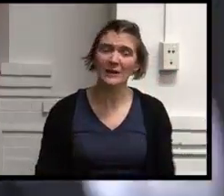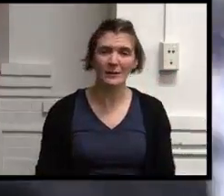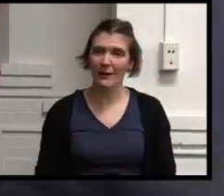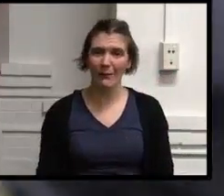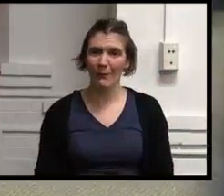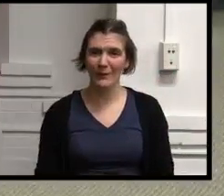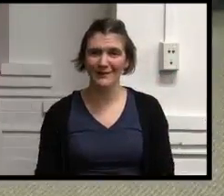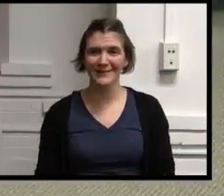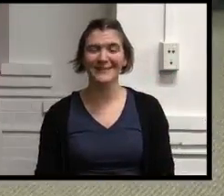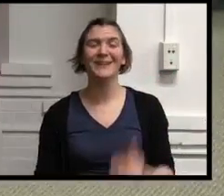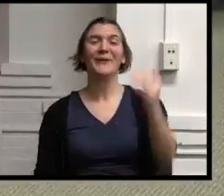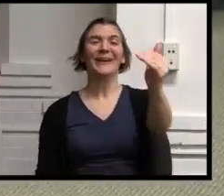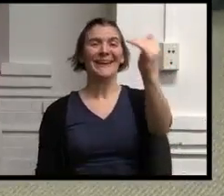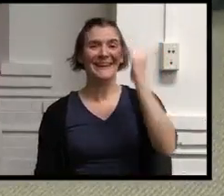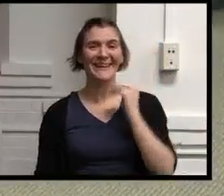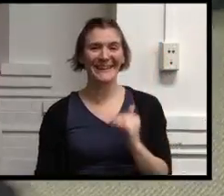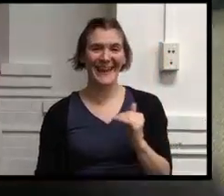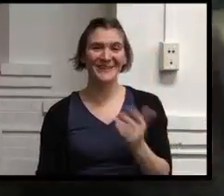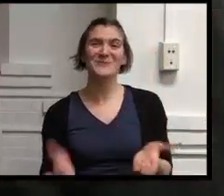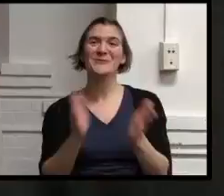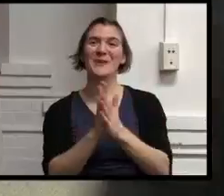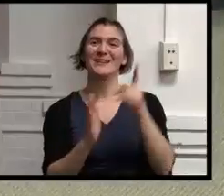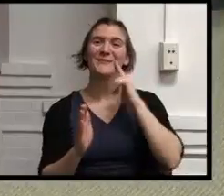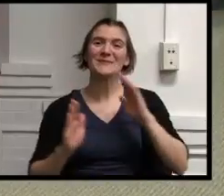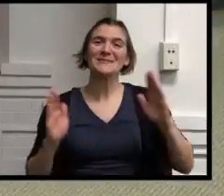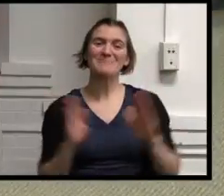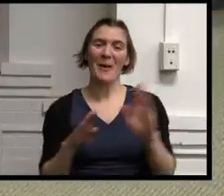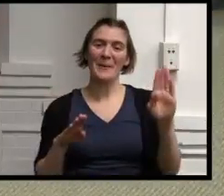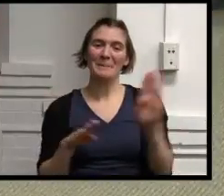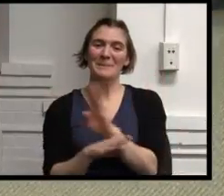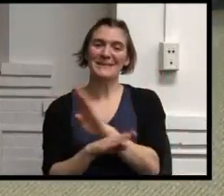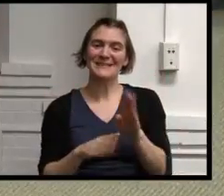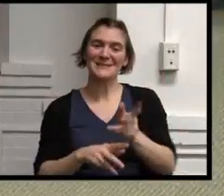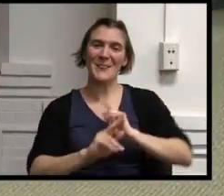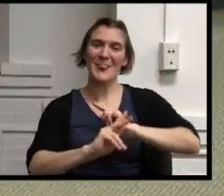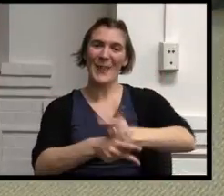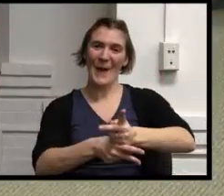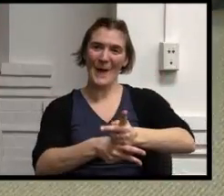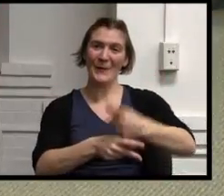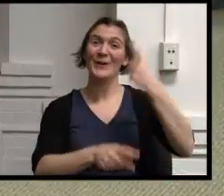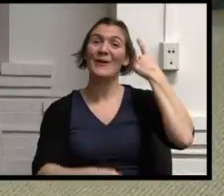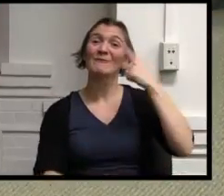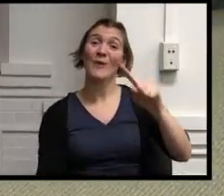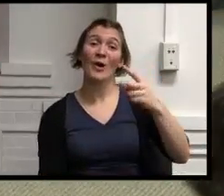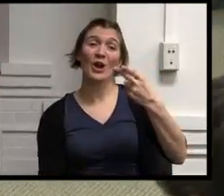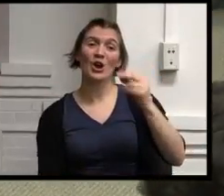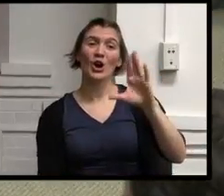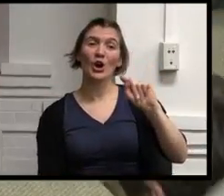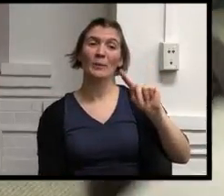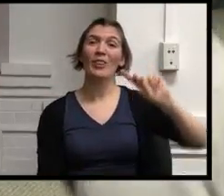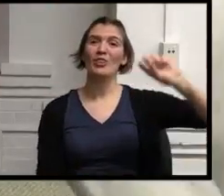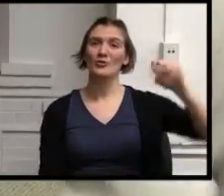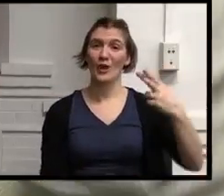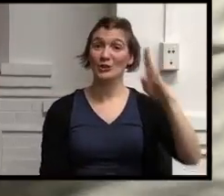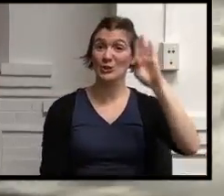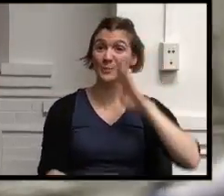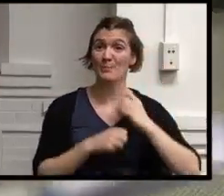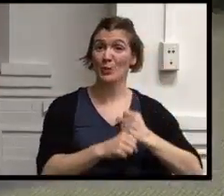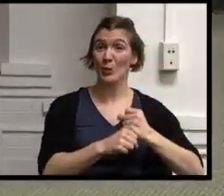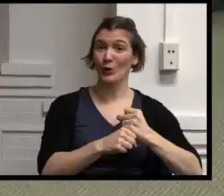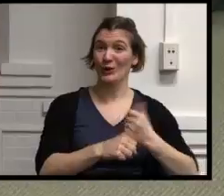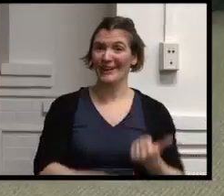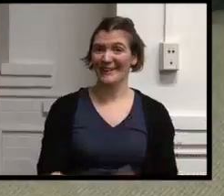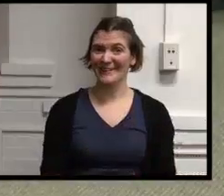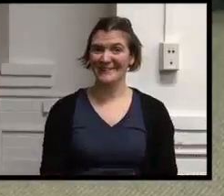Next item on tonight's agenda is the request for a small business assistance program loan for Hermit Thrush